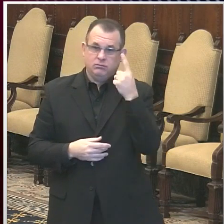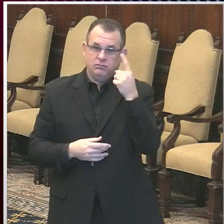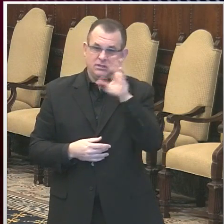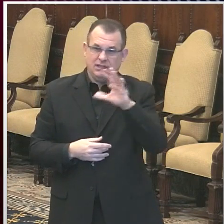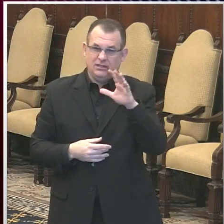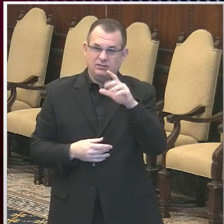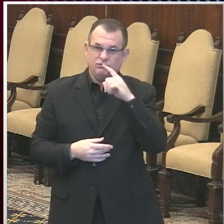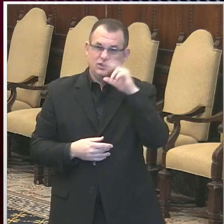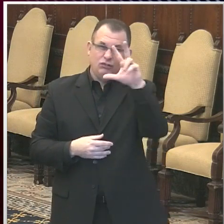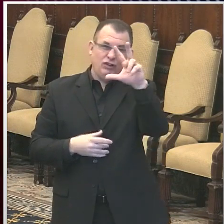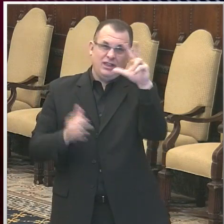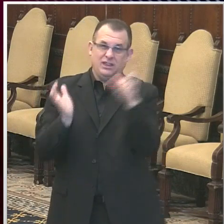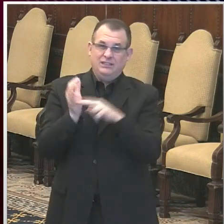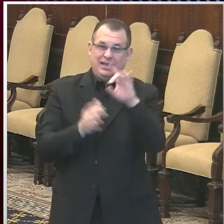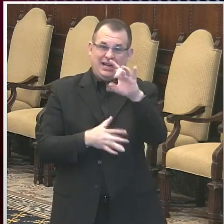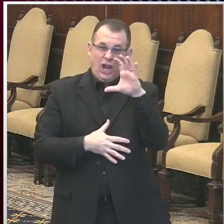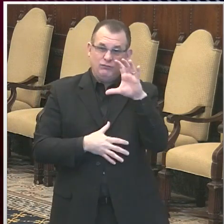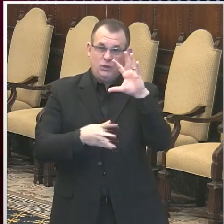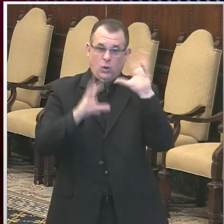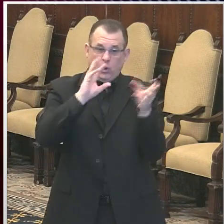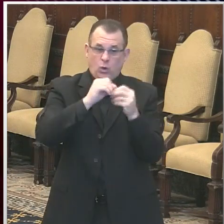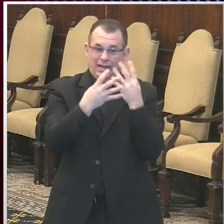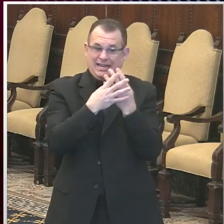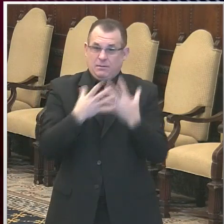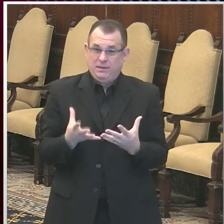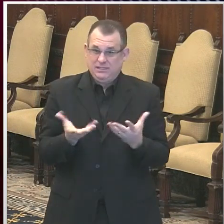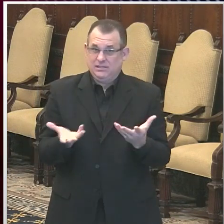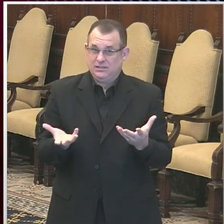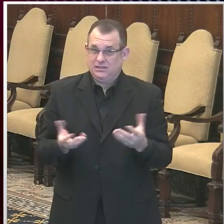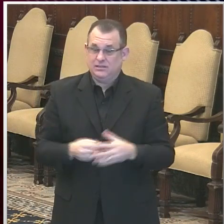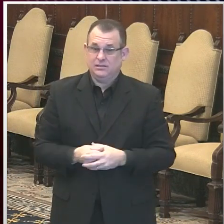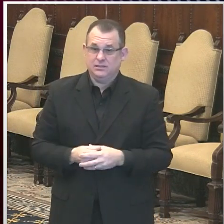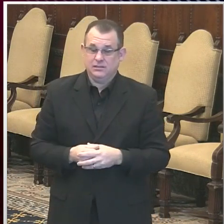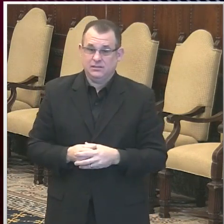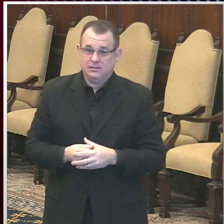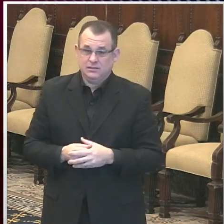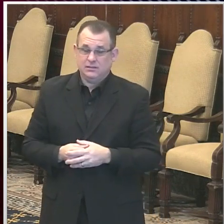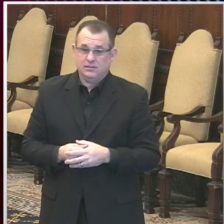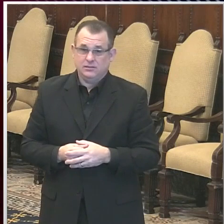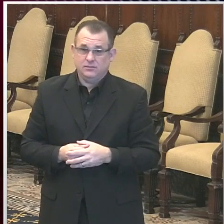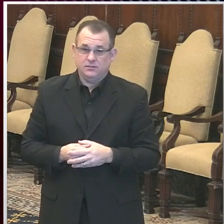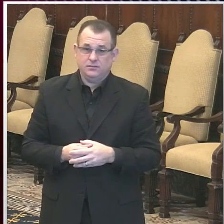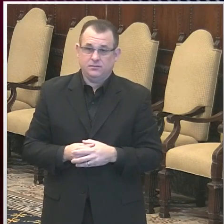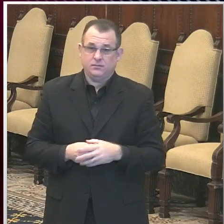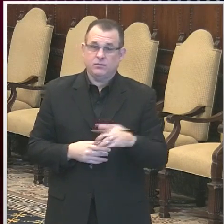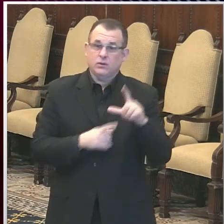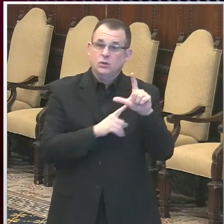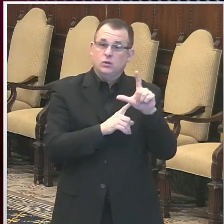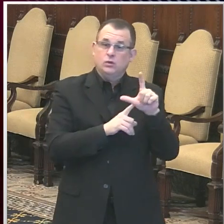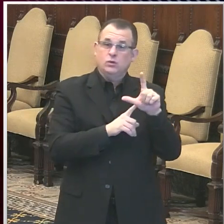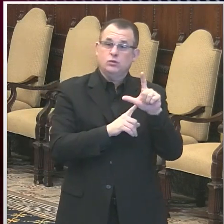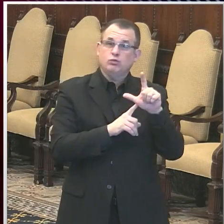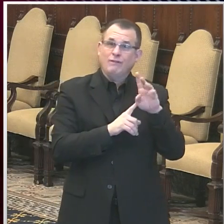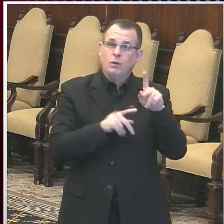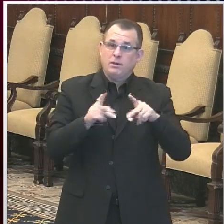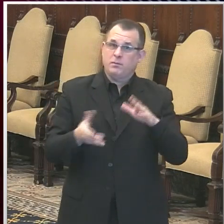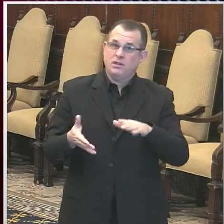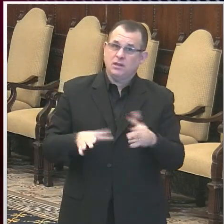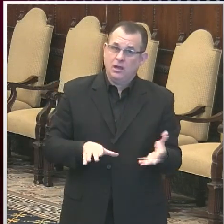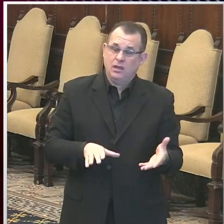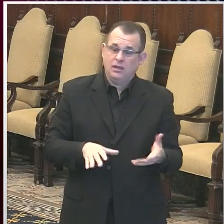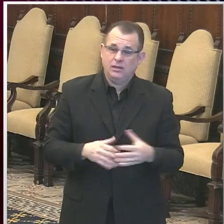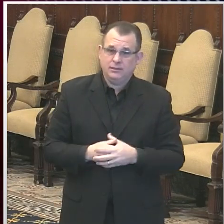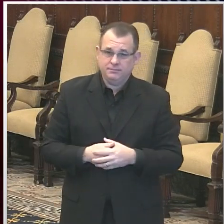inmates in the city's jail. I have to report today that sadly we have 24 new deaths to report, bringing us to a total